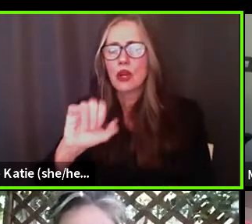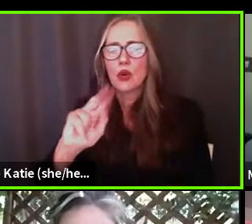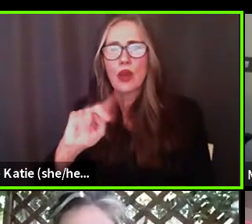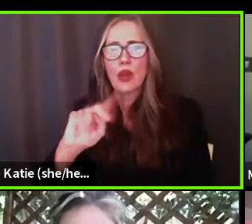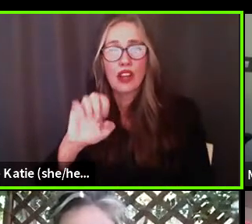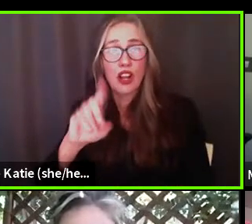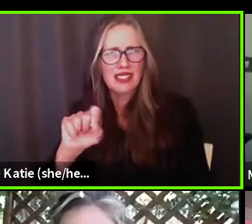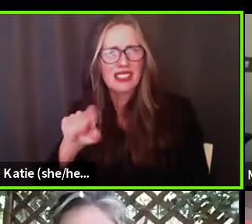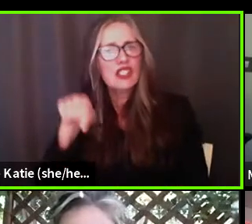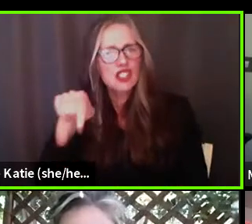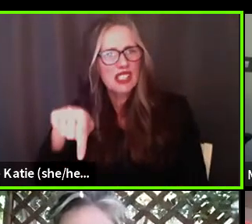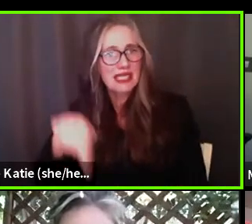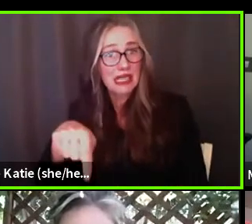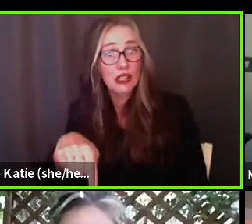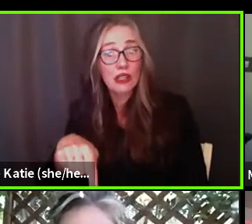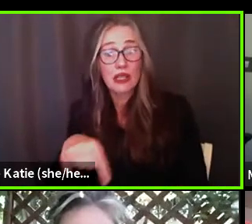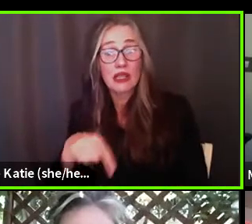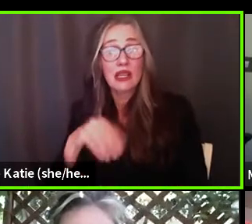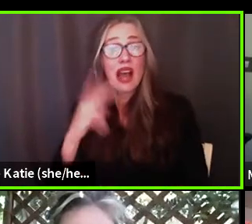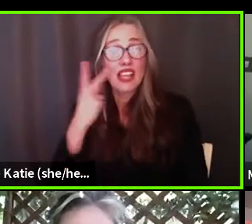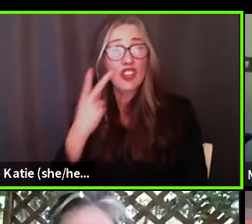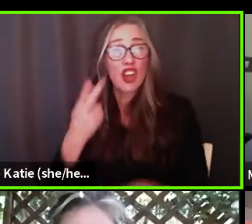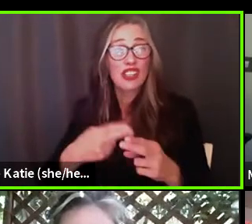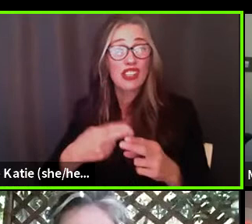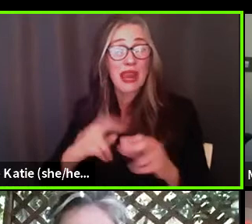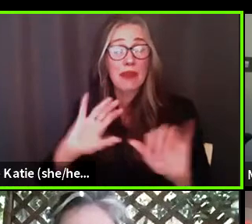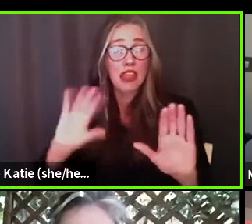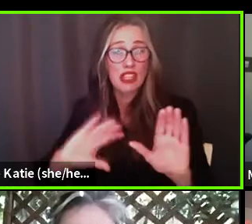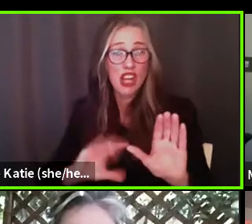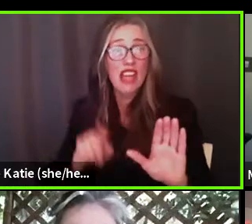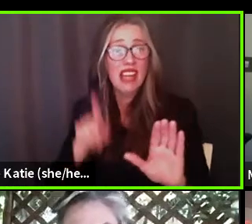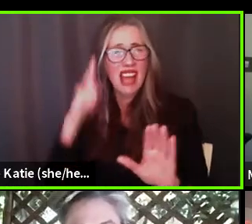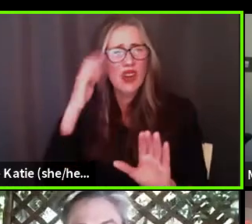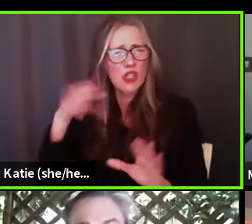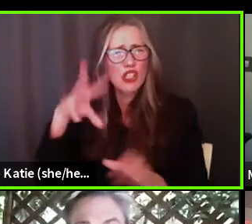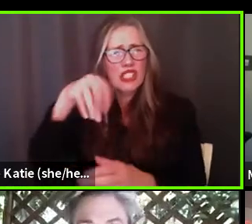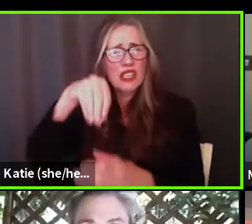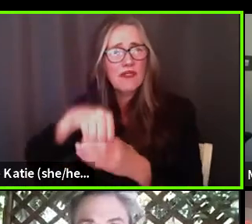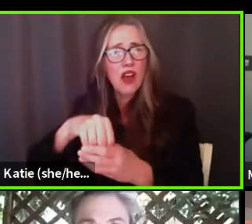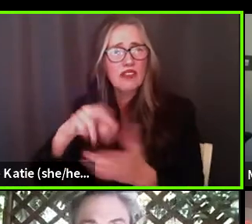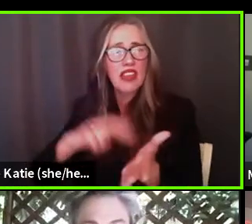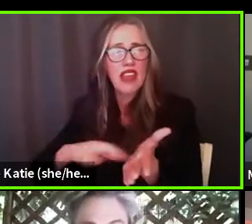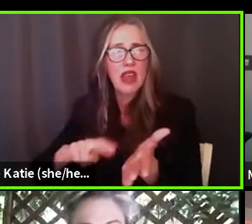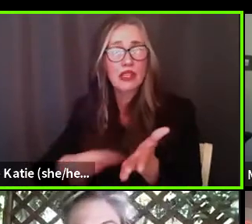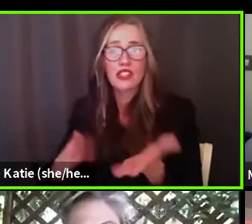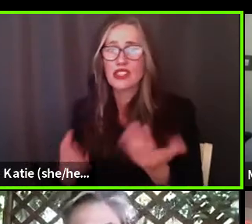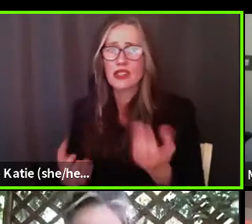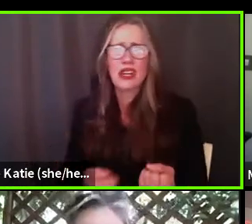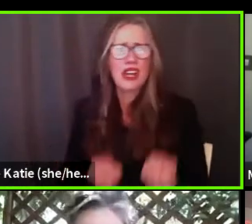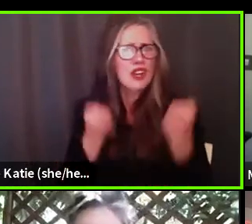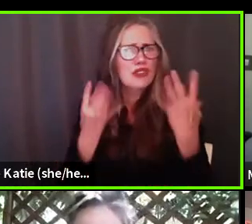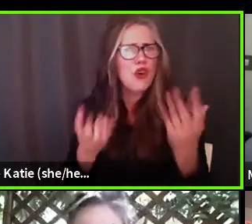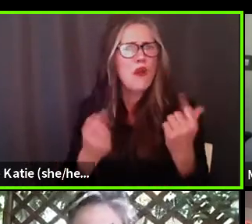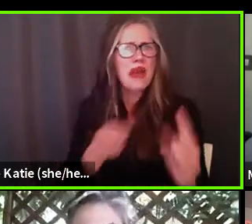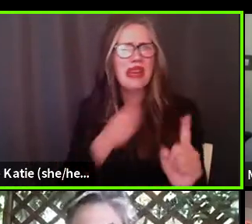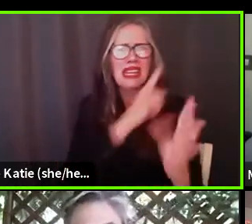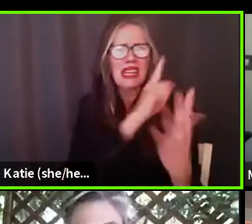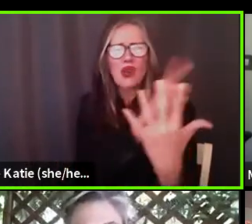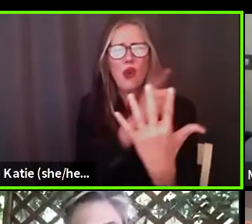so just wondering like how are you managing all of these goals that you have